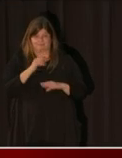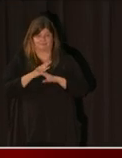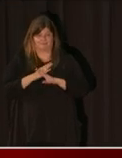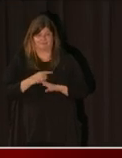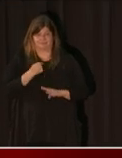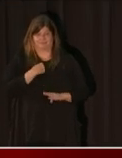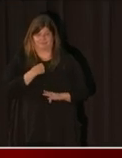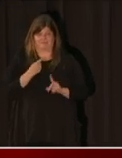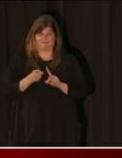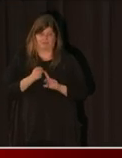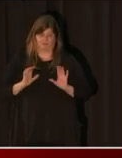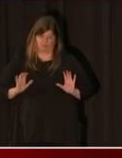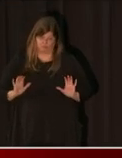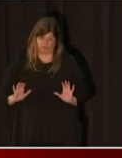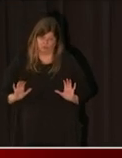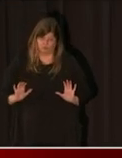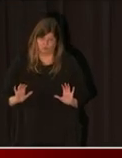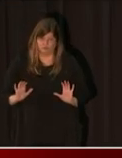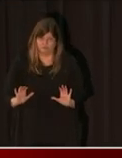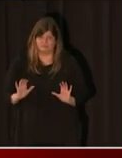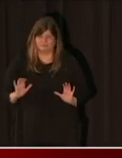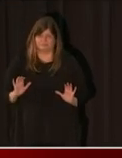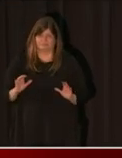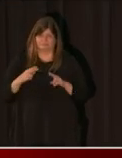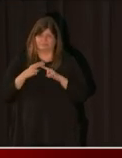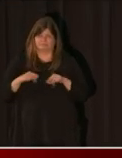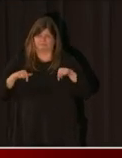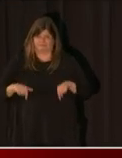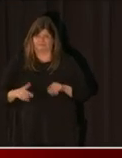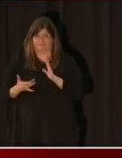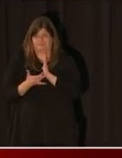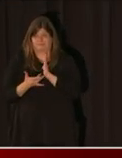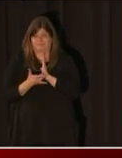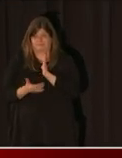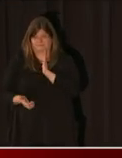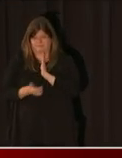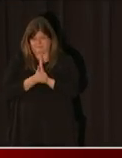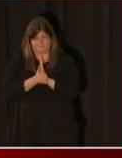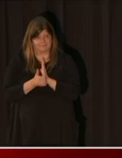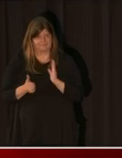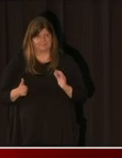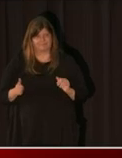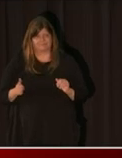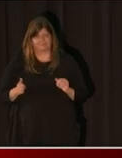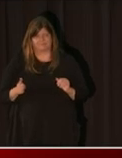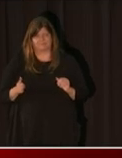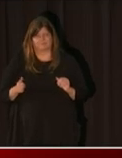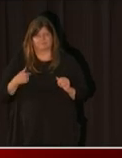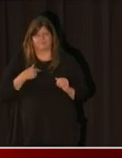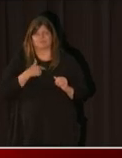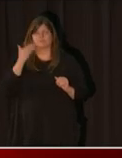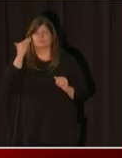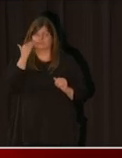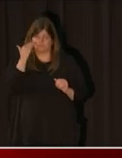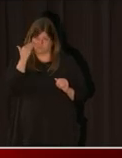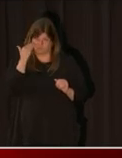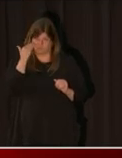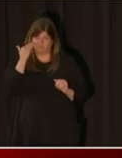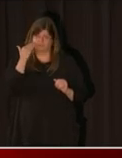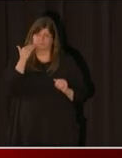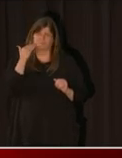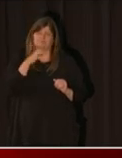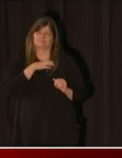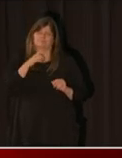push the point that we thought it could be a technical amendment. And we know that the Congress is committed in getting it fixed in the